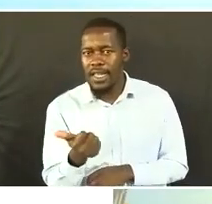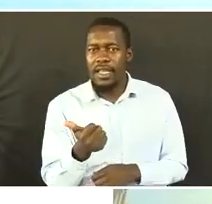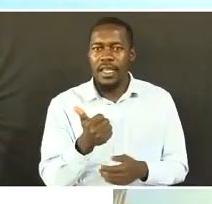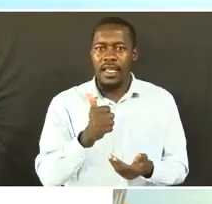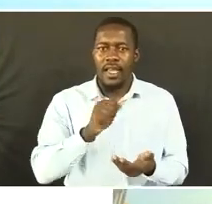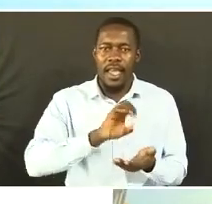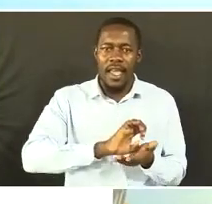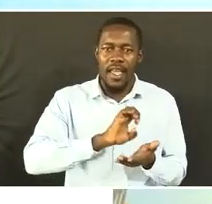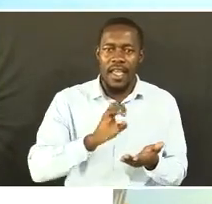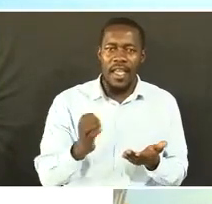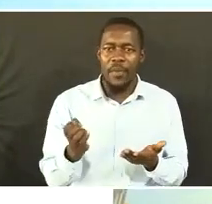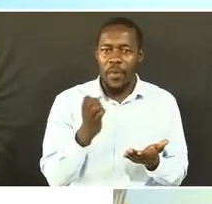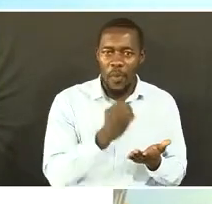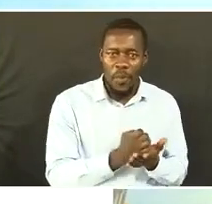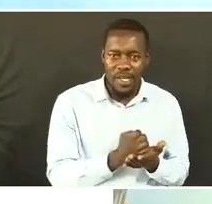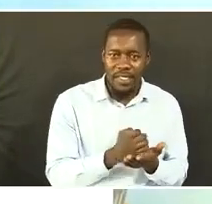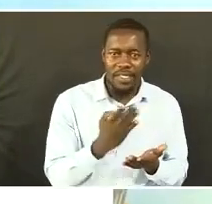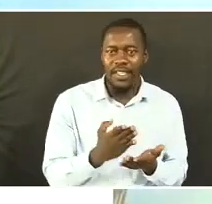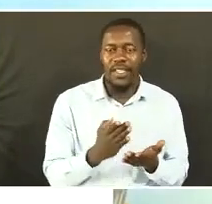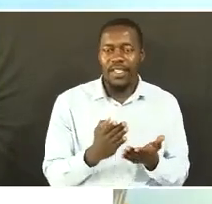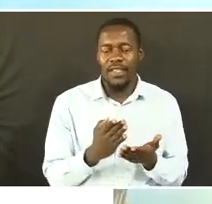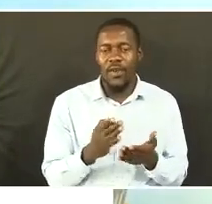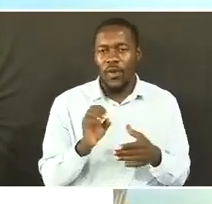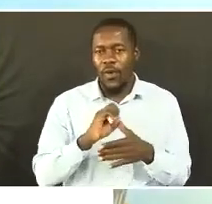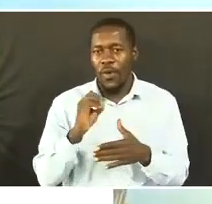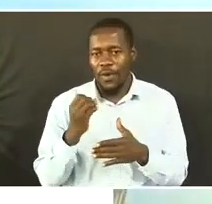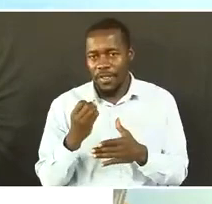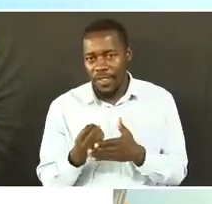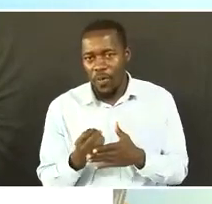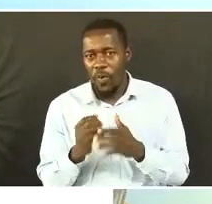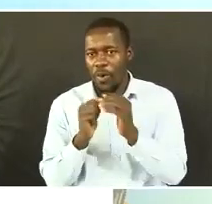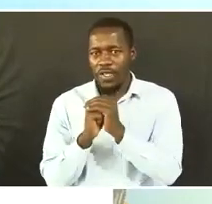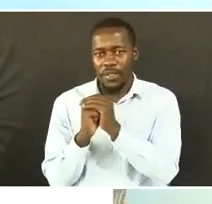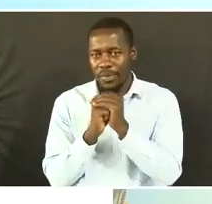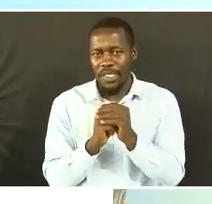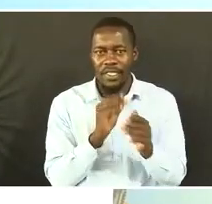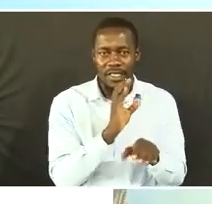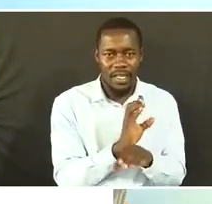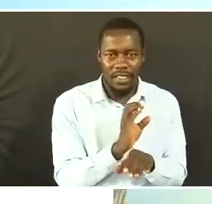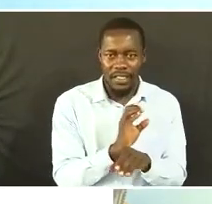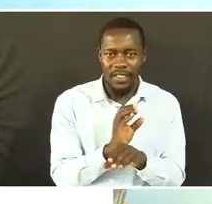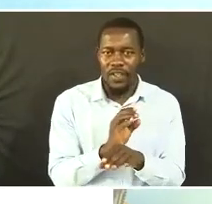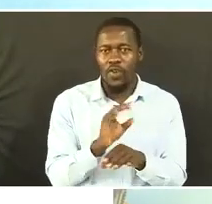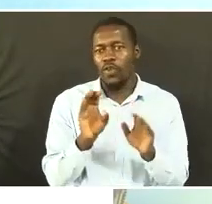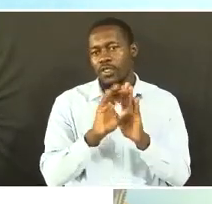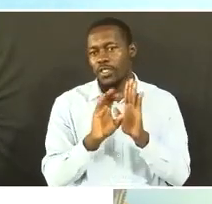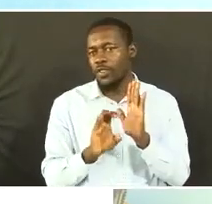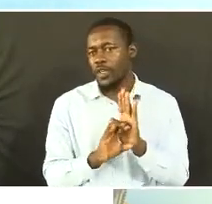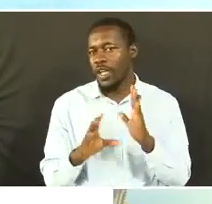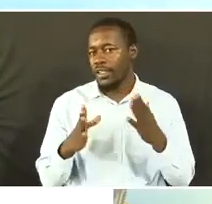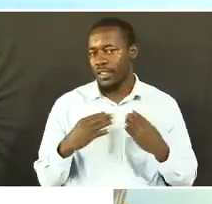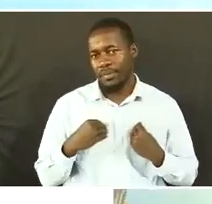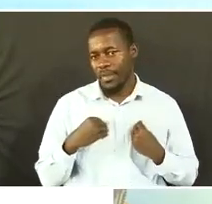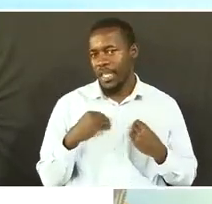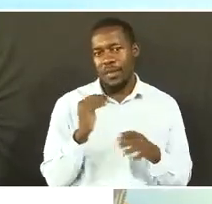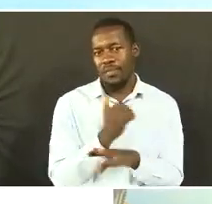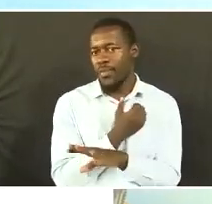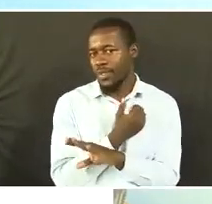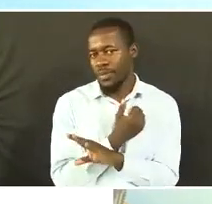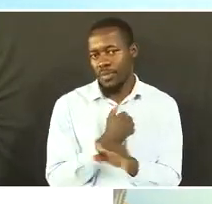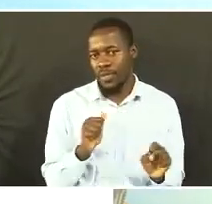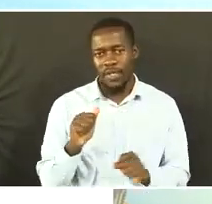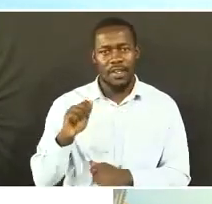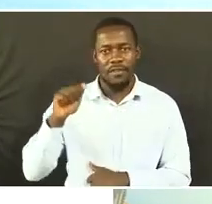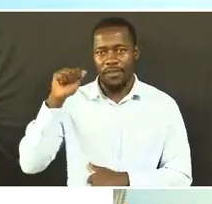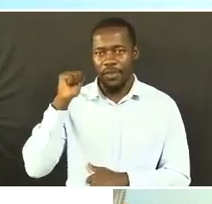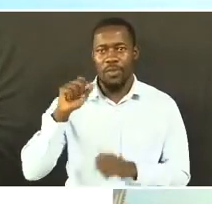account of their religion or belief, save for those limitations that are contemplated under our law. And